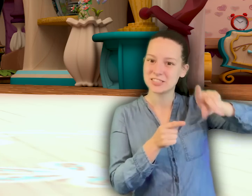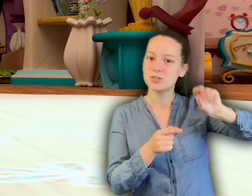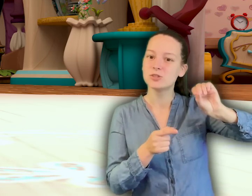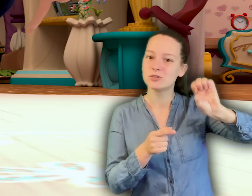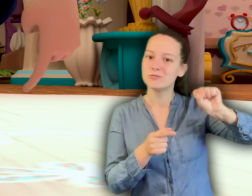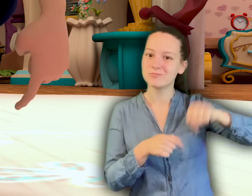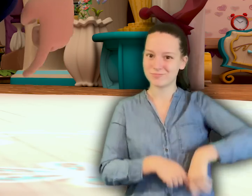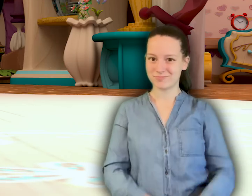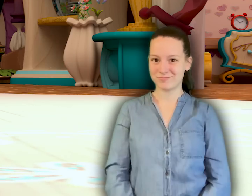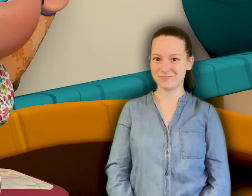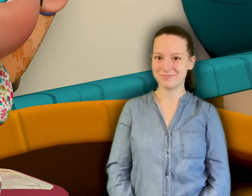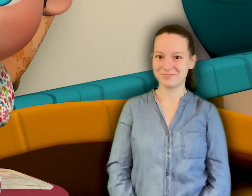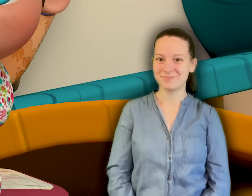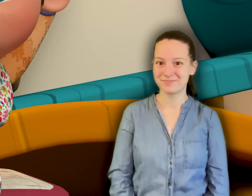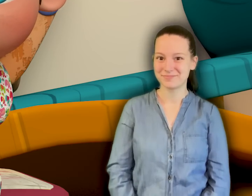toes knees and